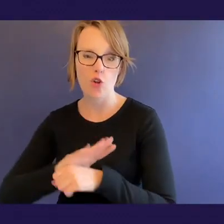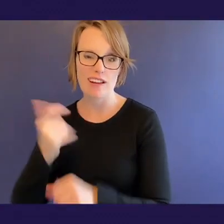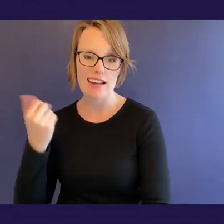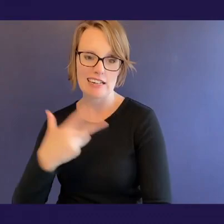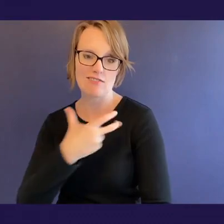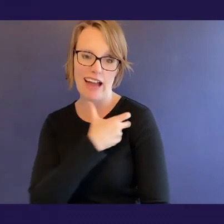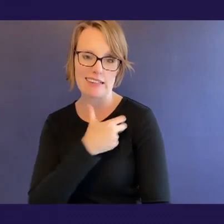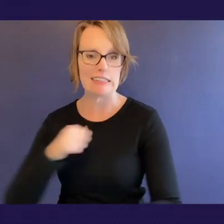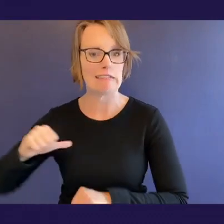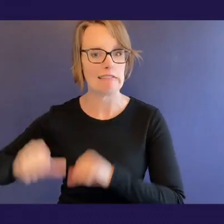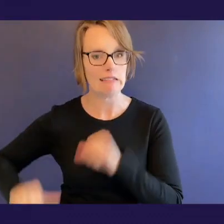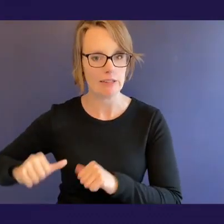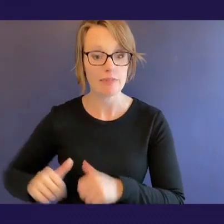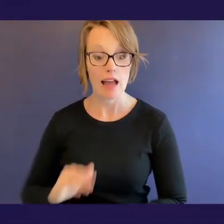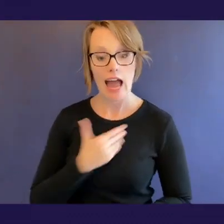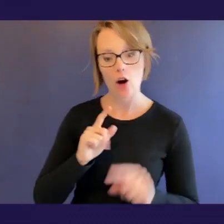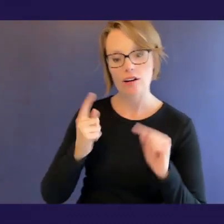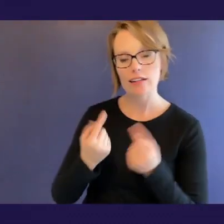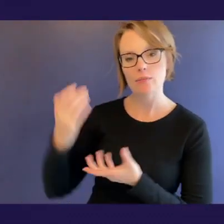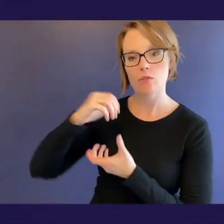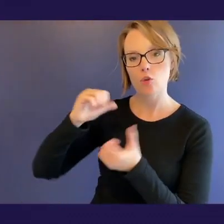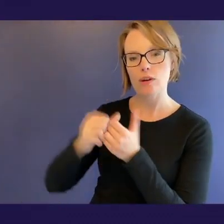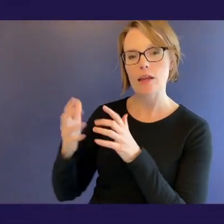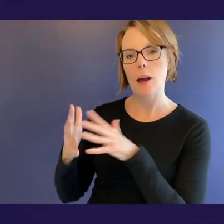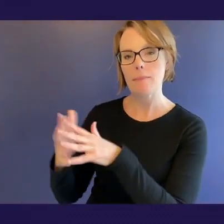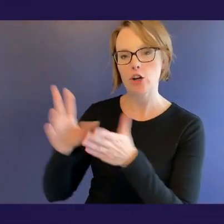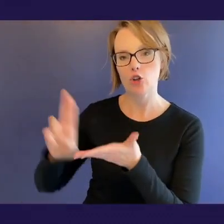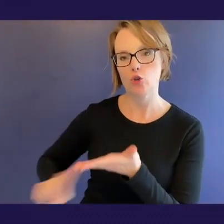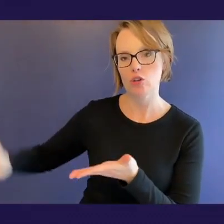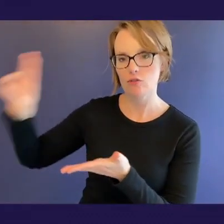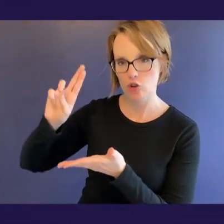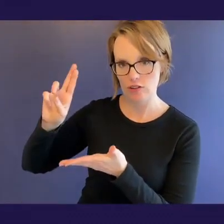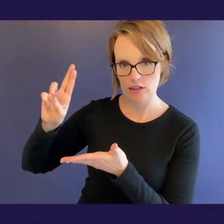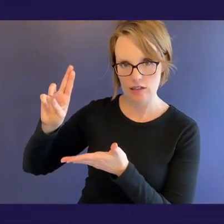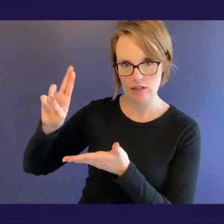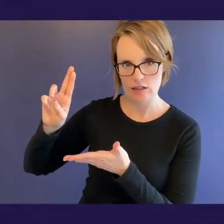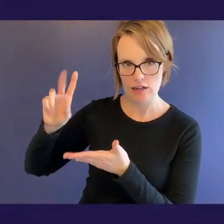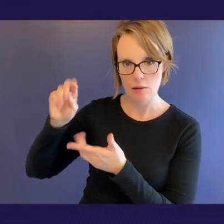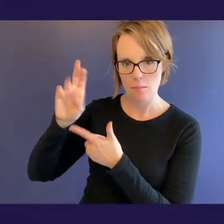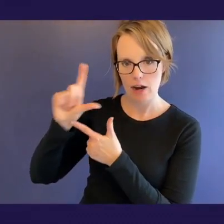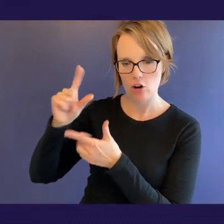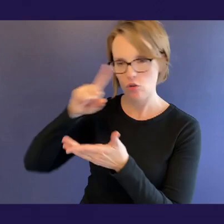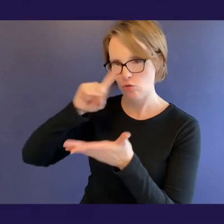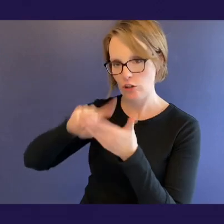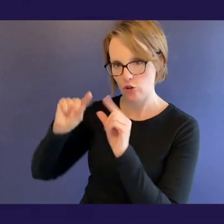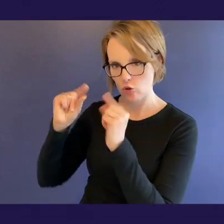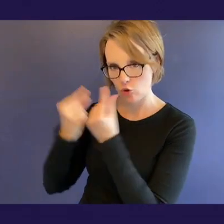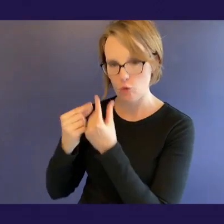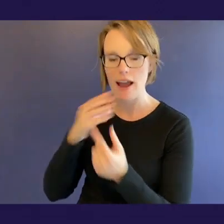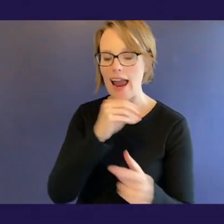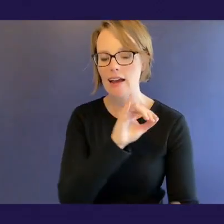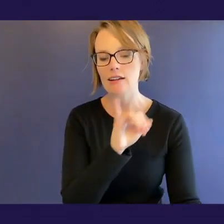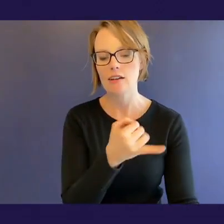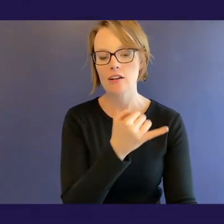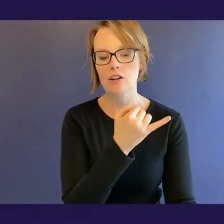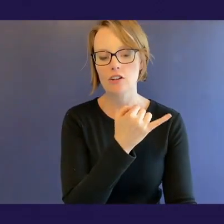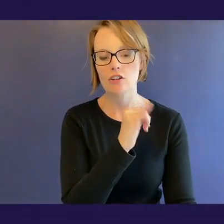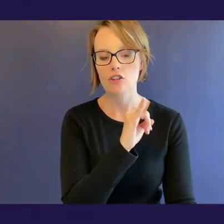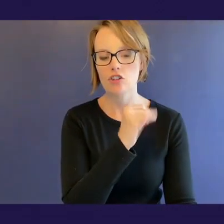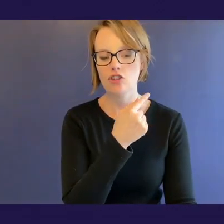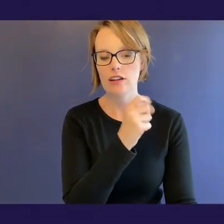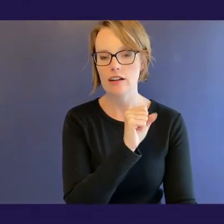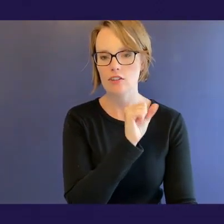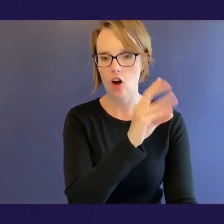in partnership with American University's Peril Research Group and Jigsaw Google to test 3